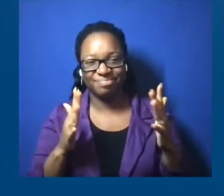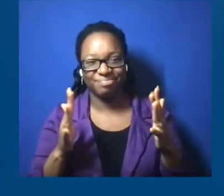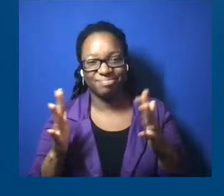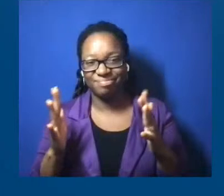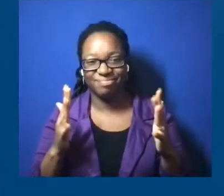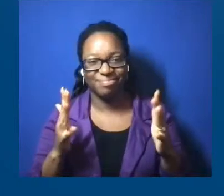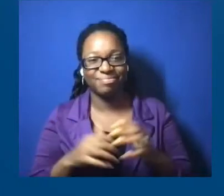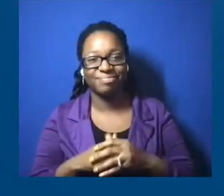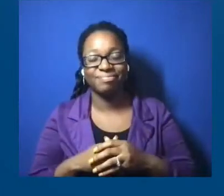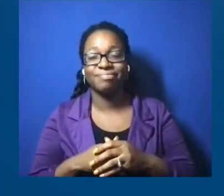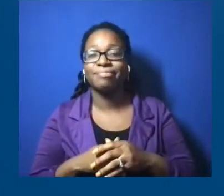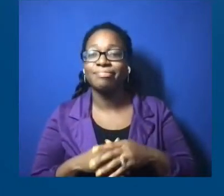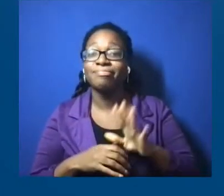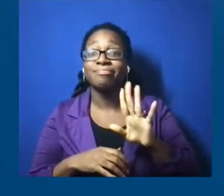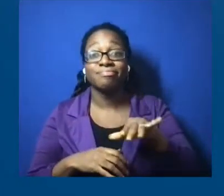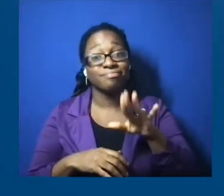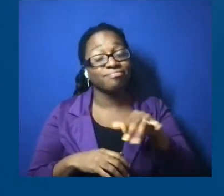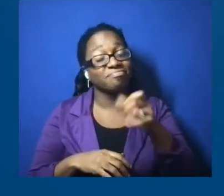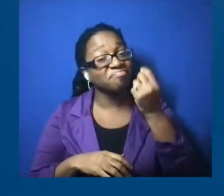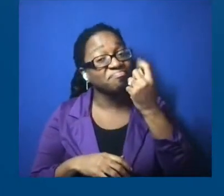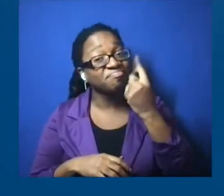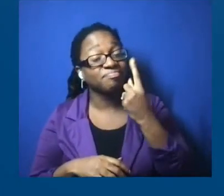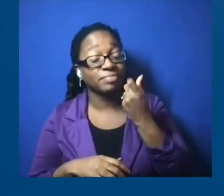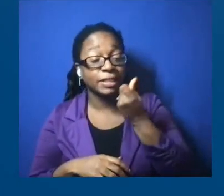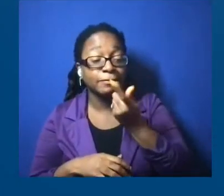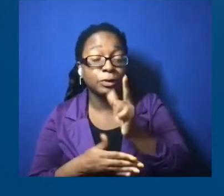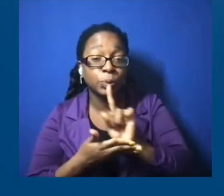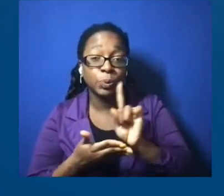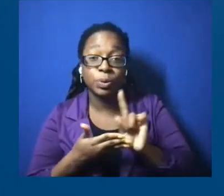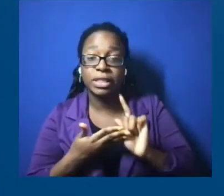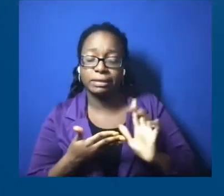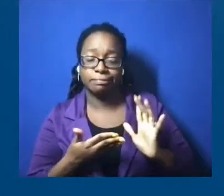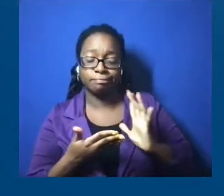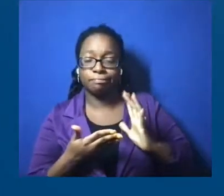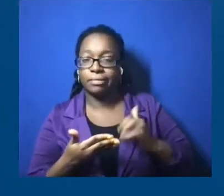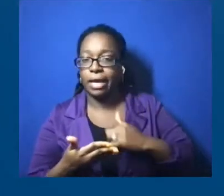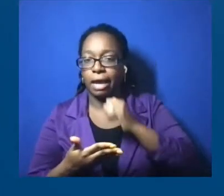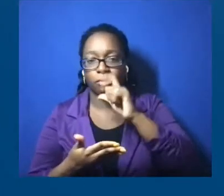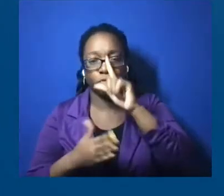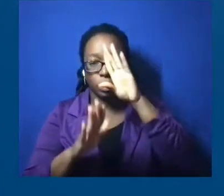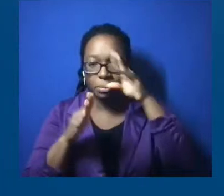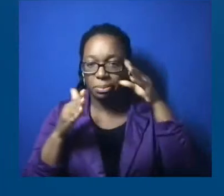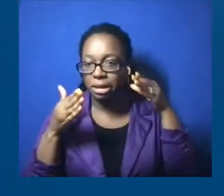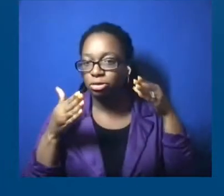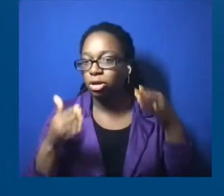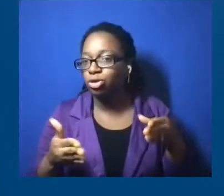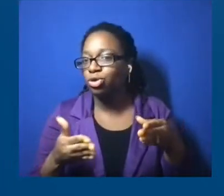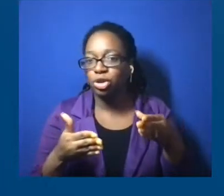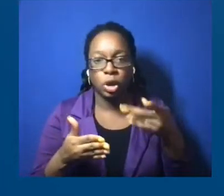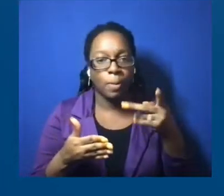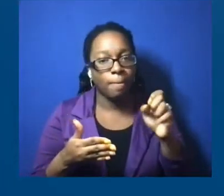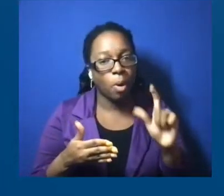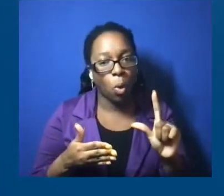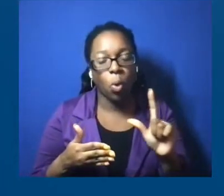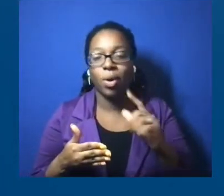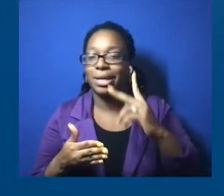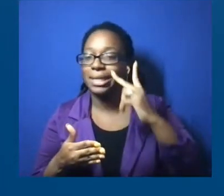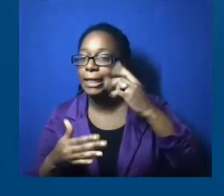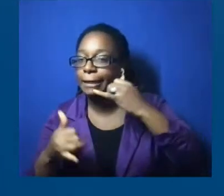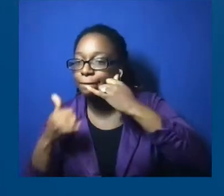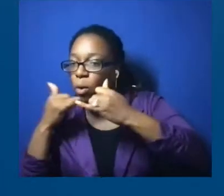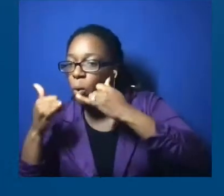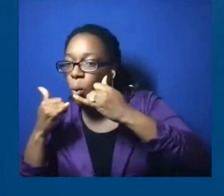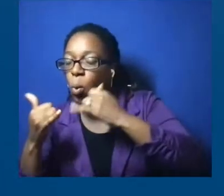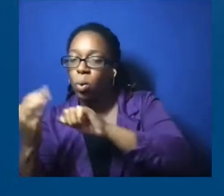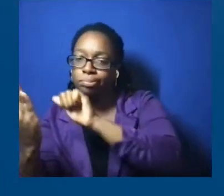the last couple of weeks, I don't pay attention to anything having to do with the polls. I just pay attention to what's happened on the phone, and we're knocking on